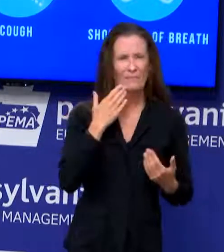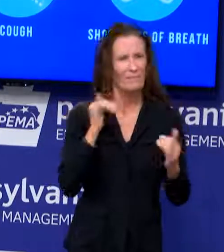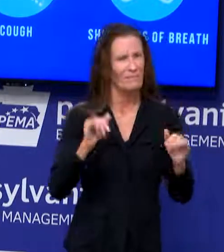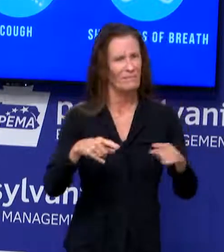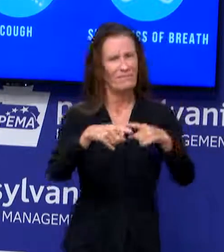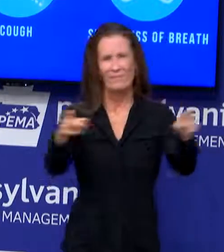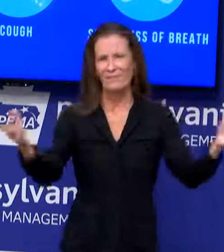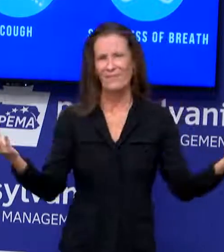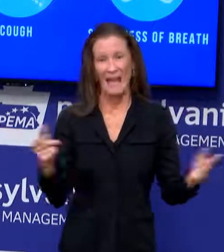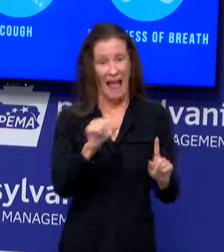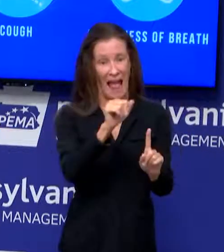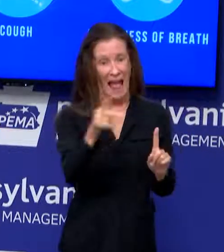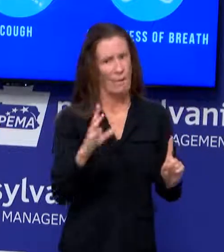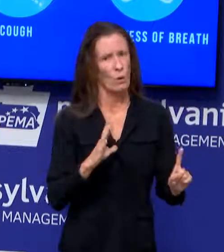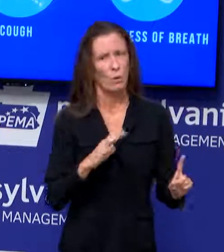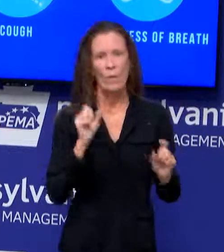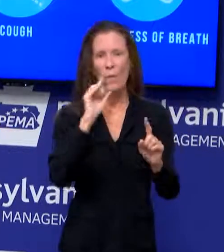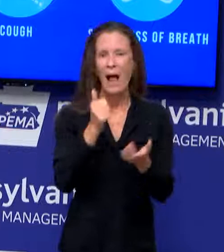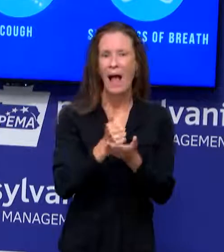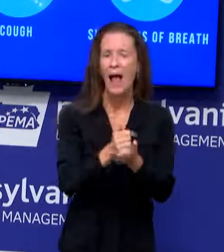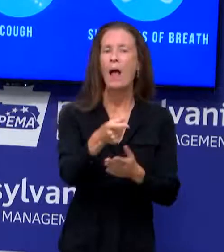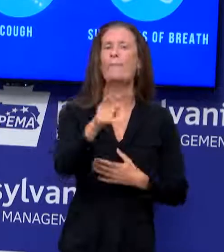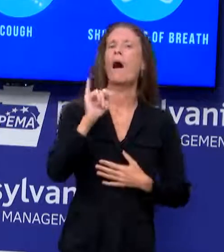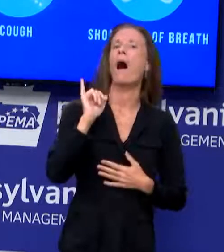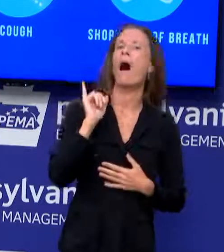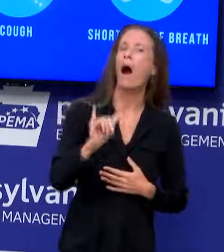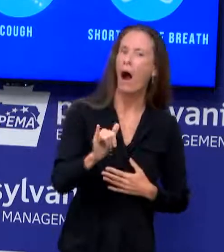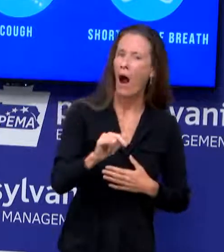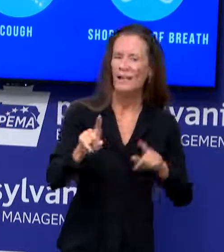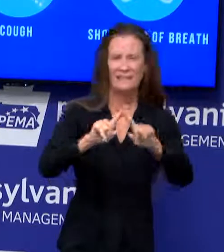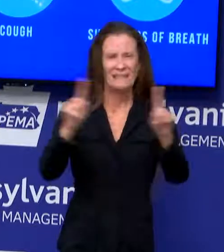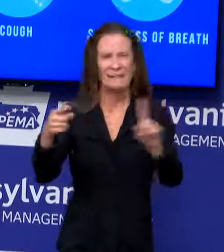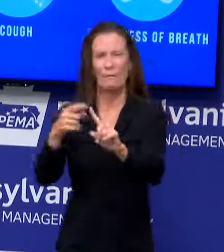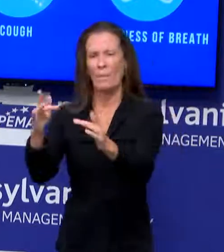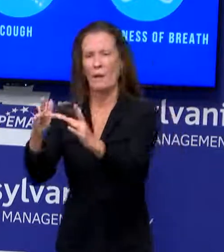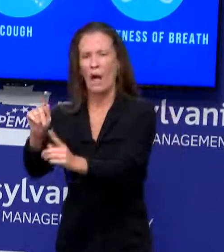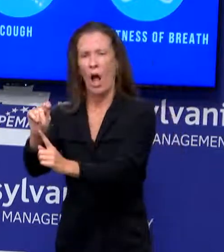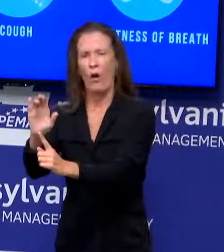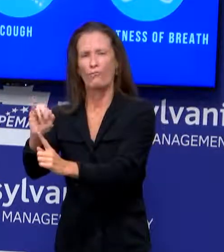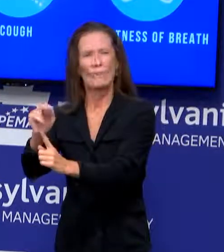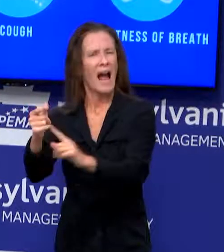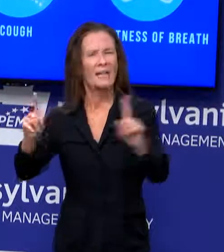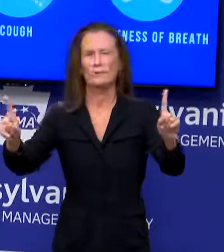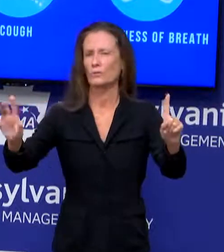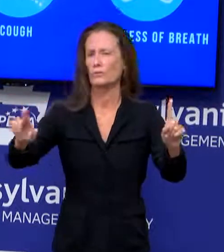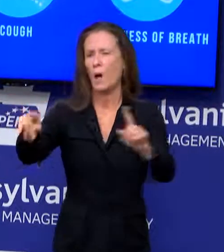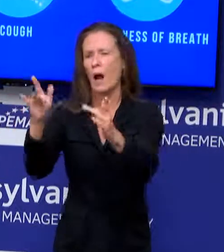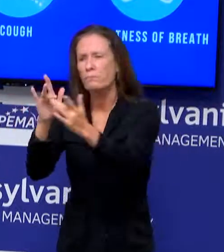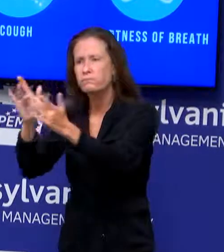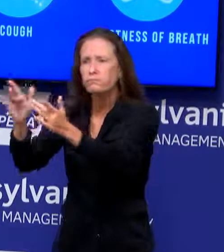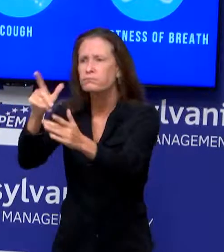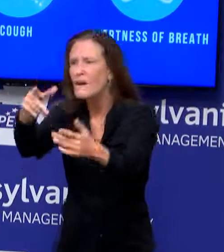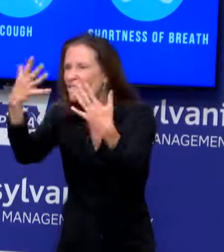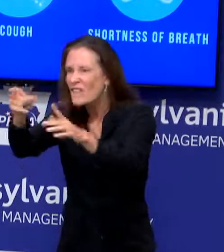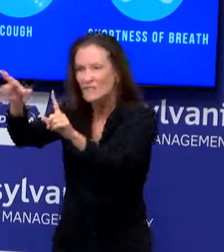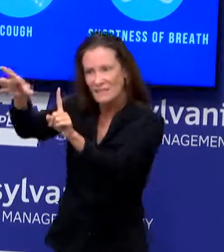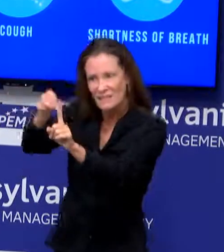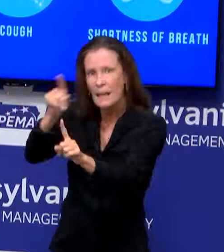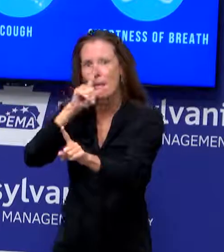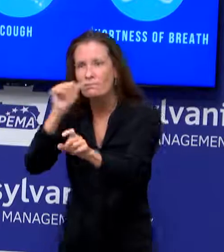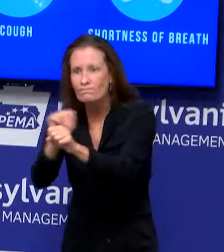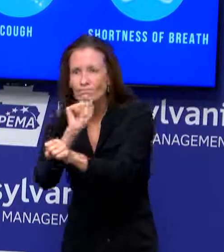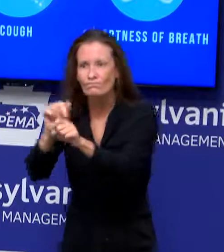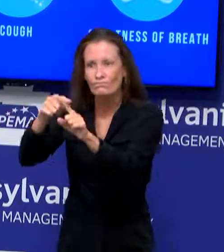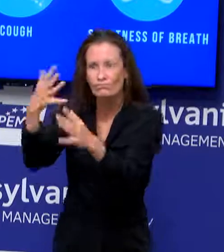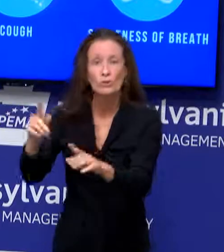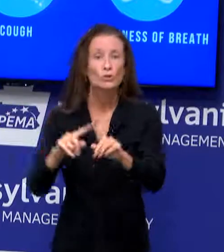help us be able to, those individuals to know that, they were within within 6 feet for 15 minutes, and